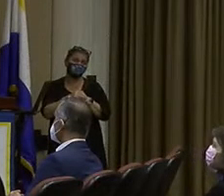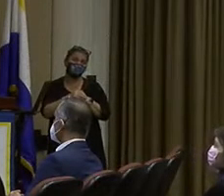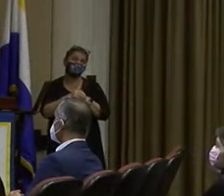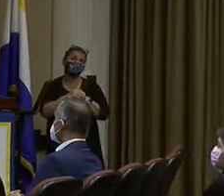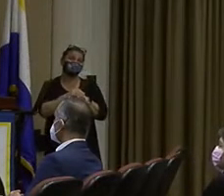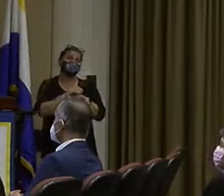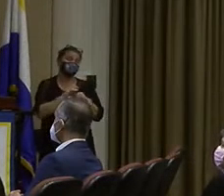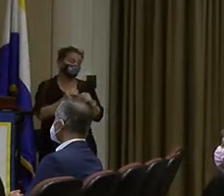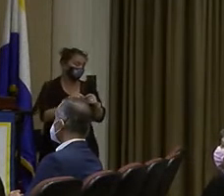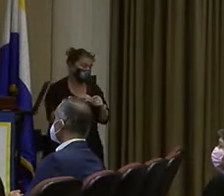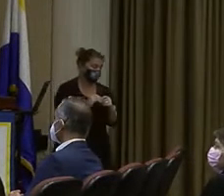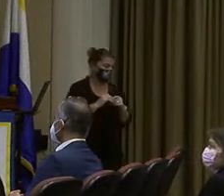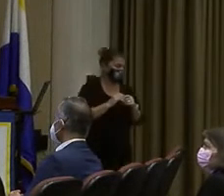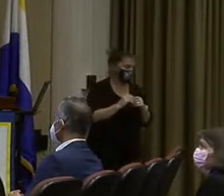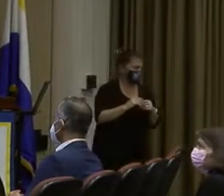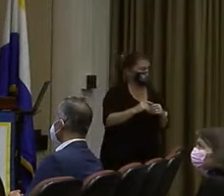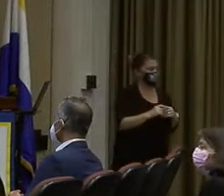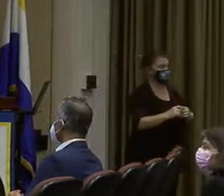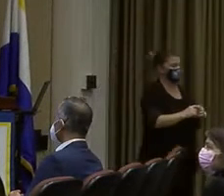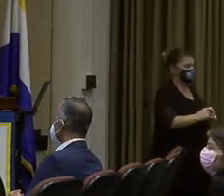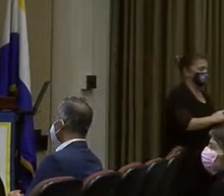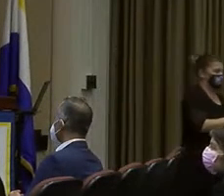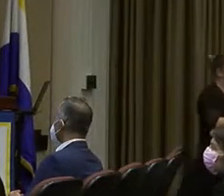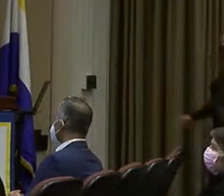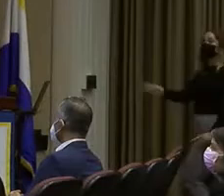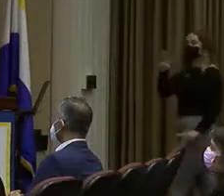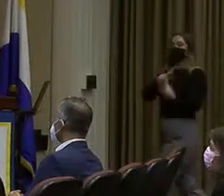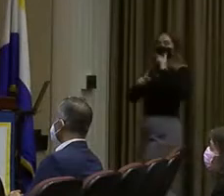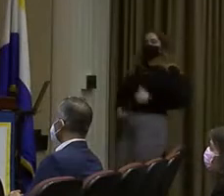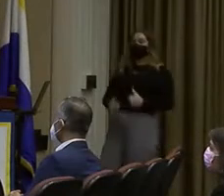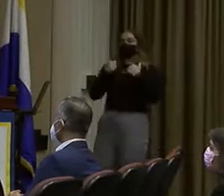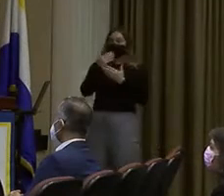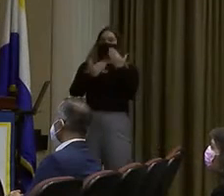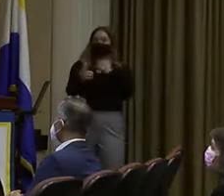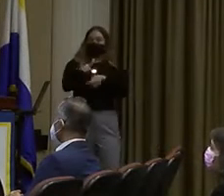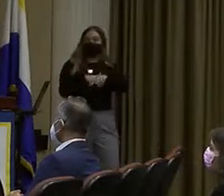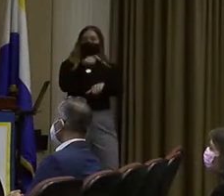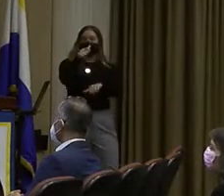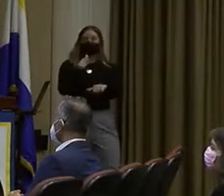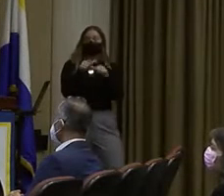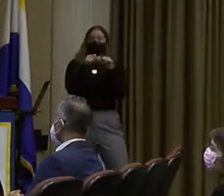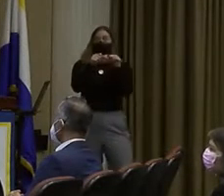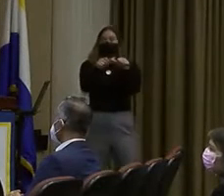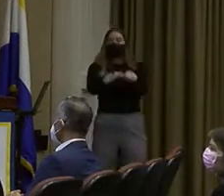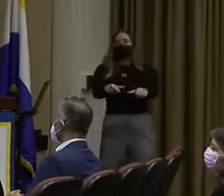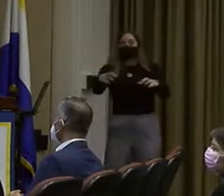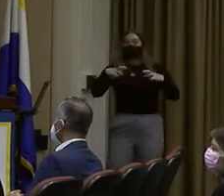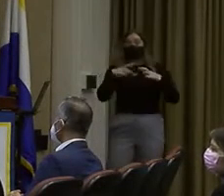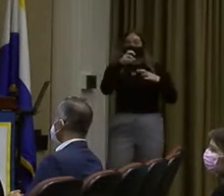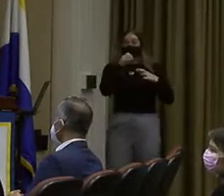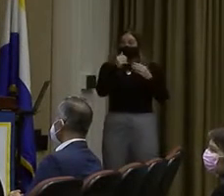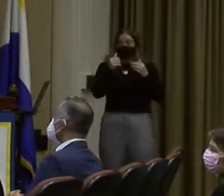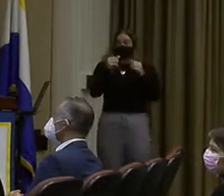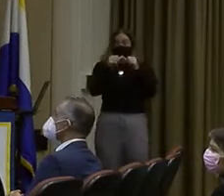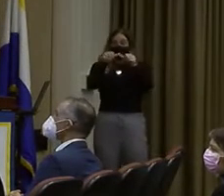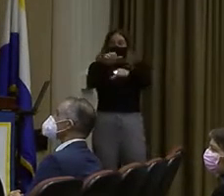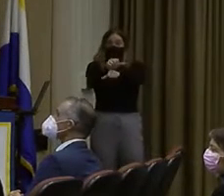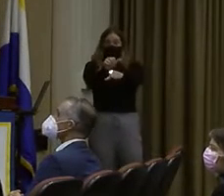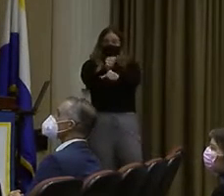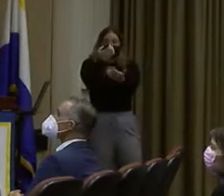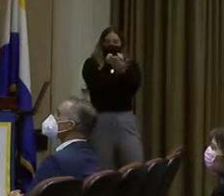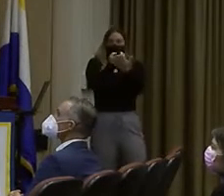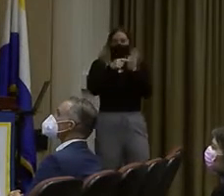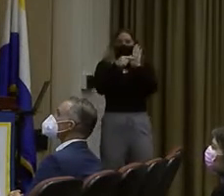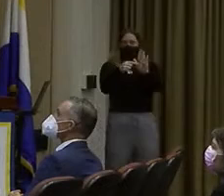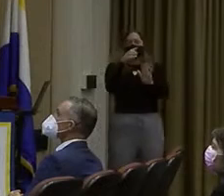And as people are living longer and healthier lives, they're increasingly interested in working past the traditional retirement age. Evidence shows that older